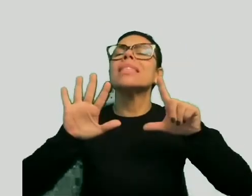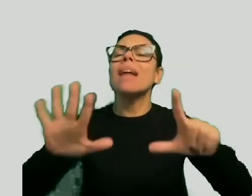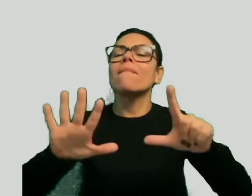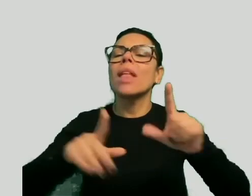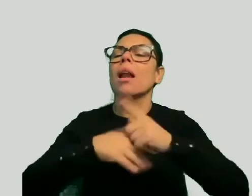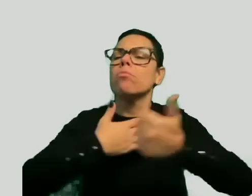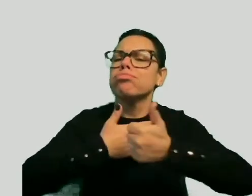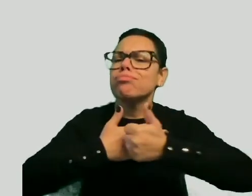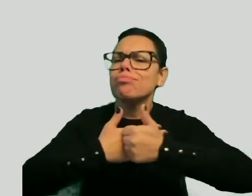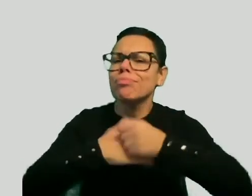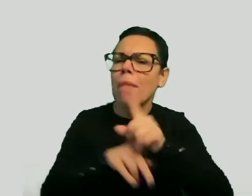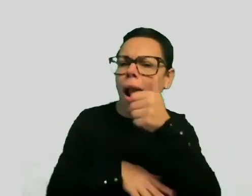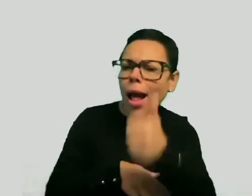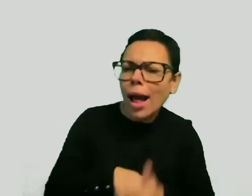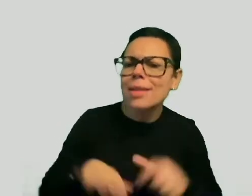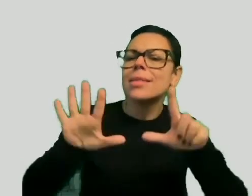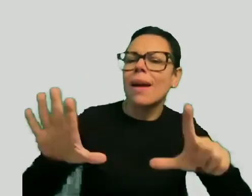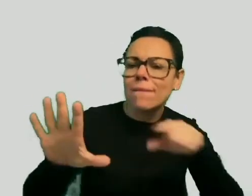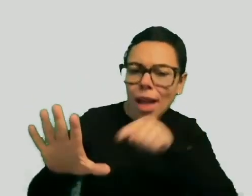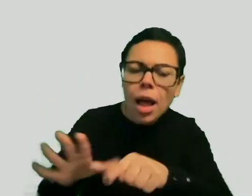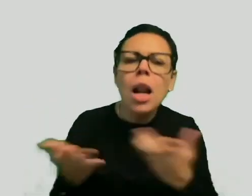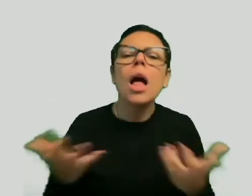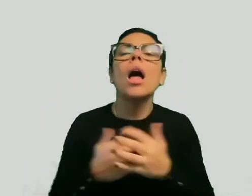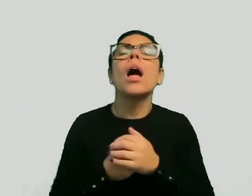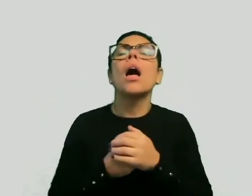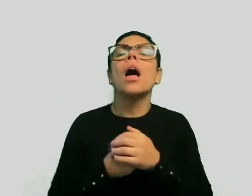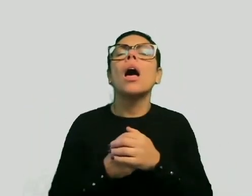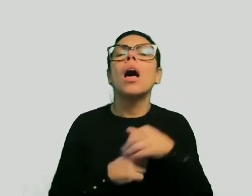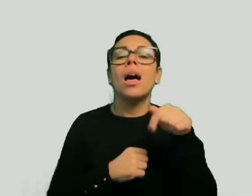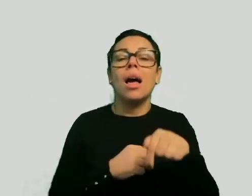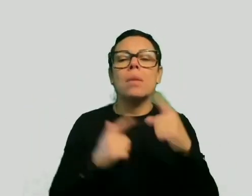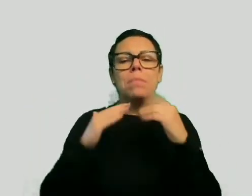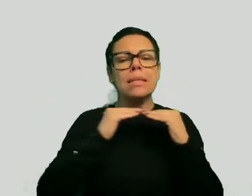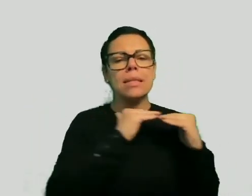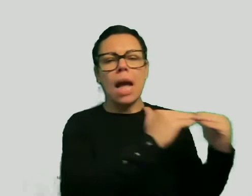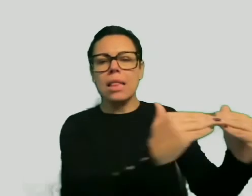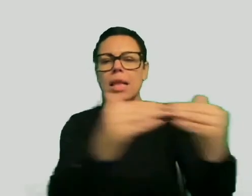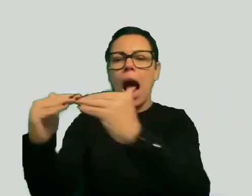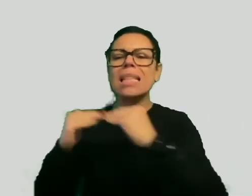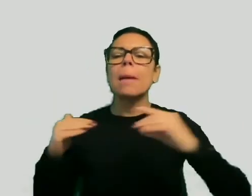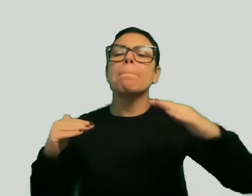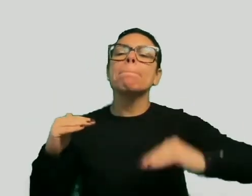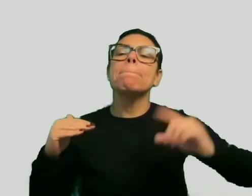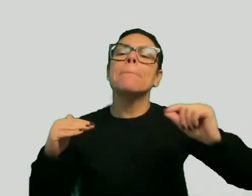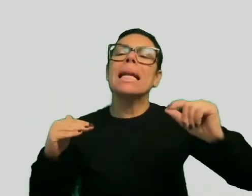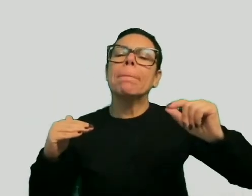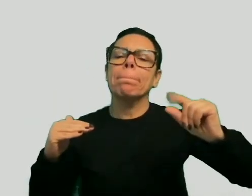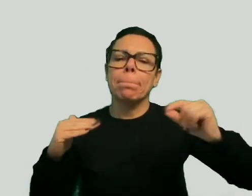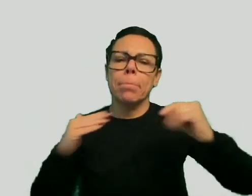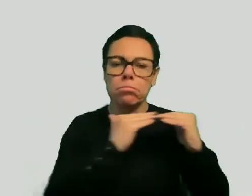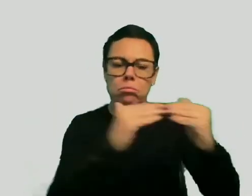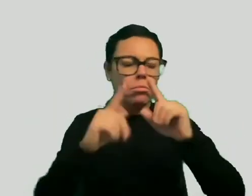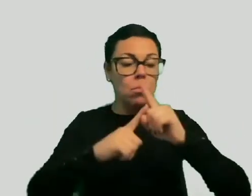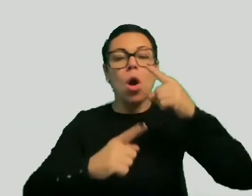can we agree on a minimum standard to reach over the medium term? Okay, so what the first